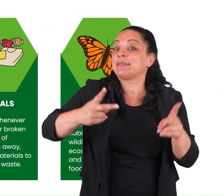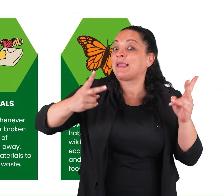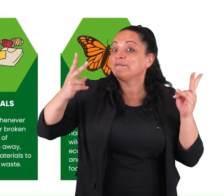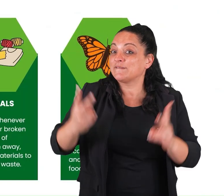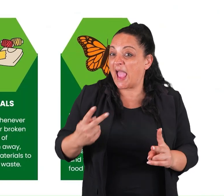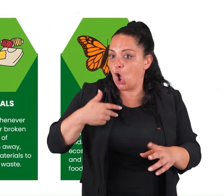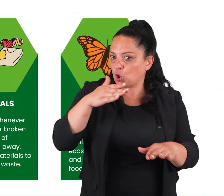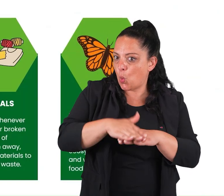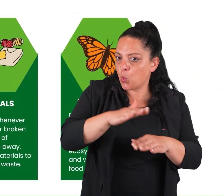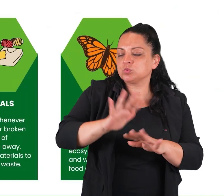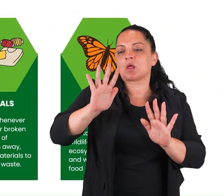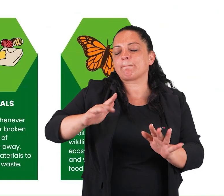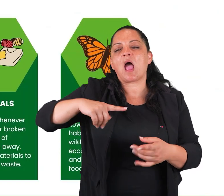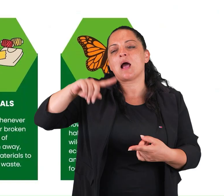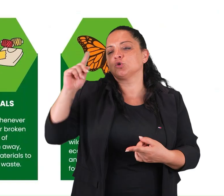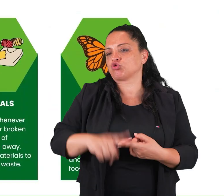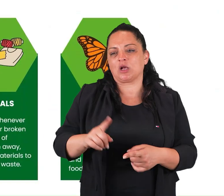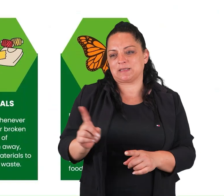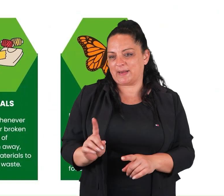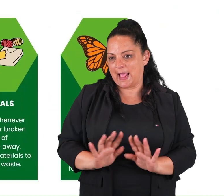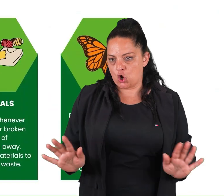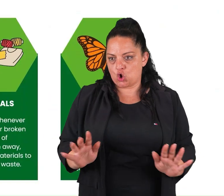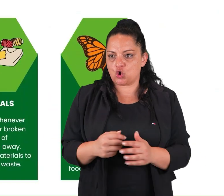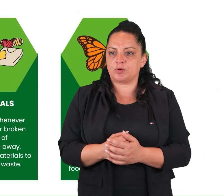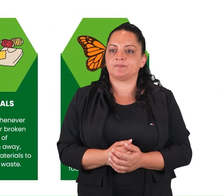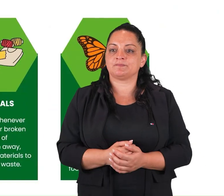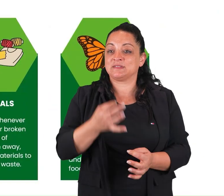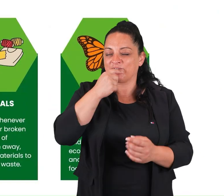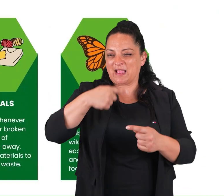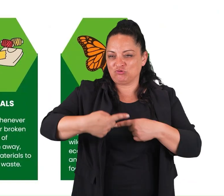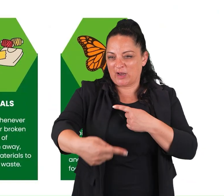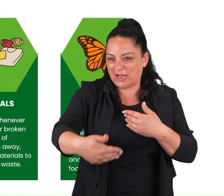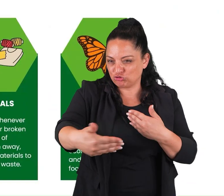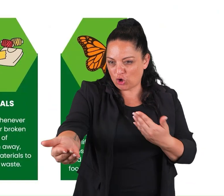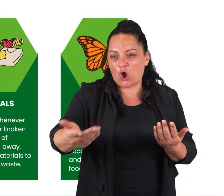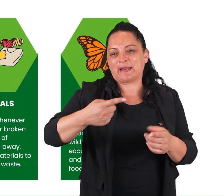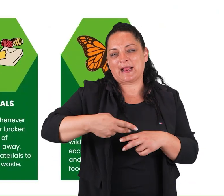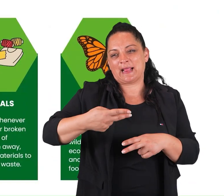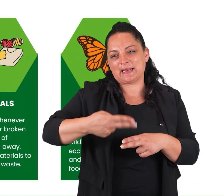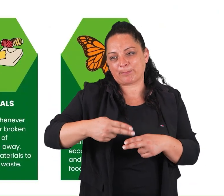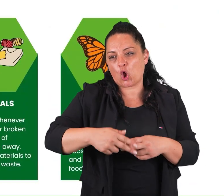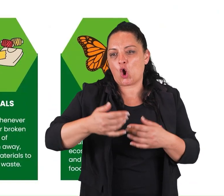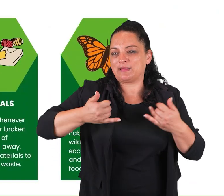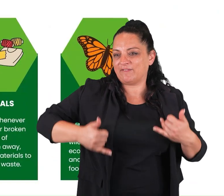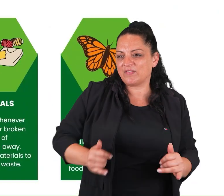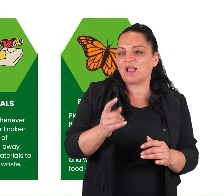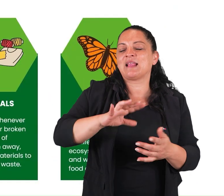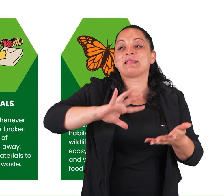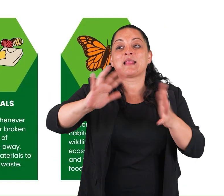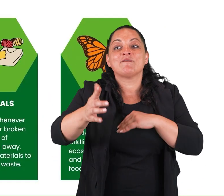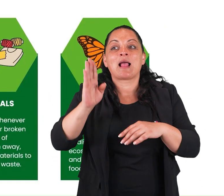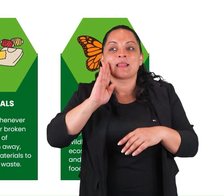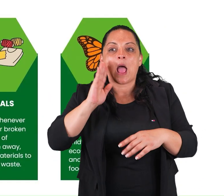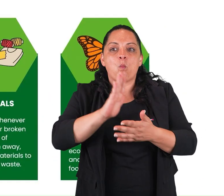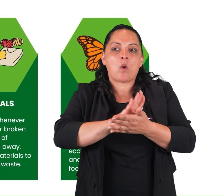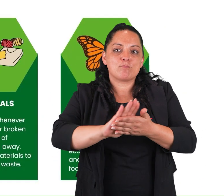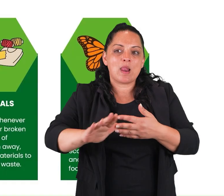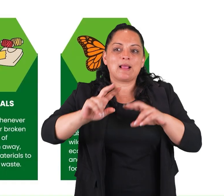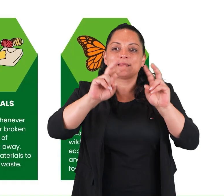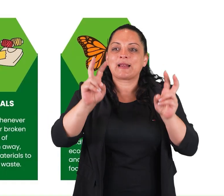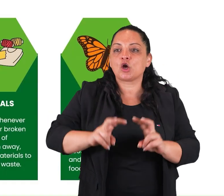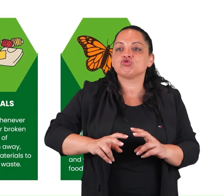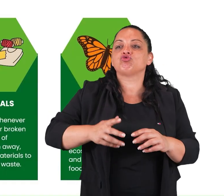without wasting it. So future generations, like our children and grandchildren, also have clean